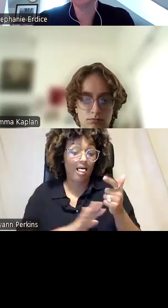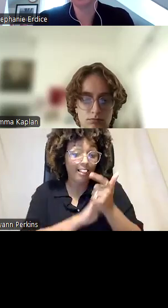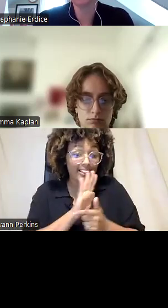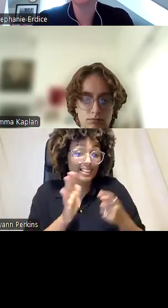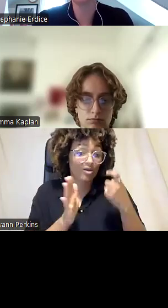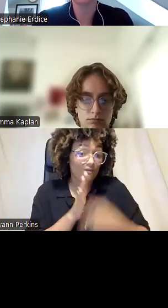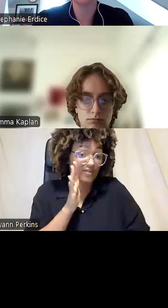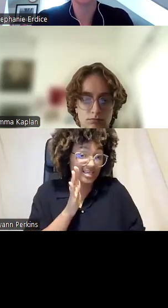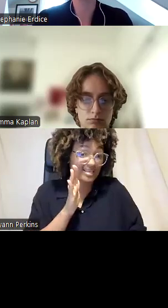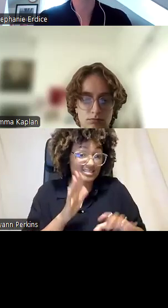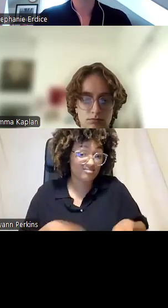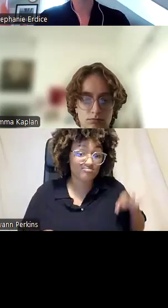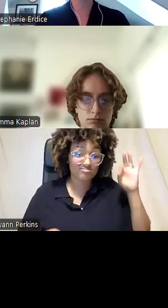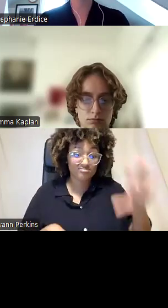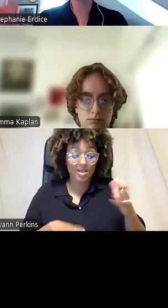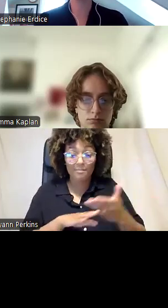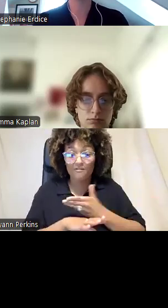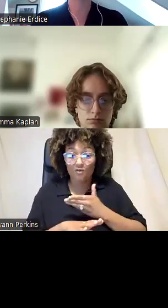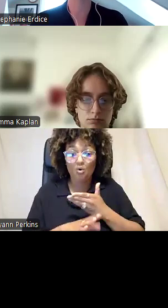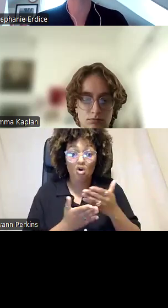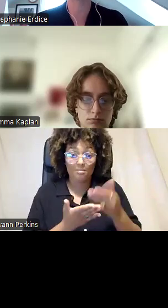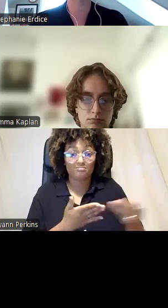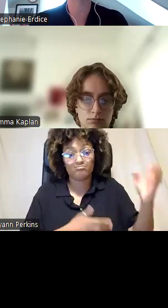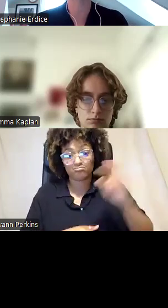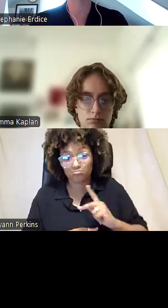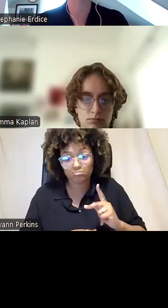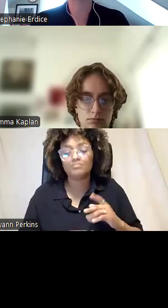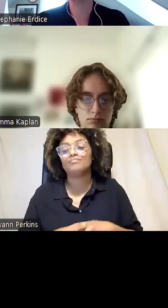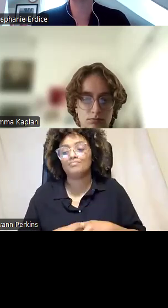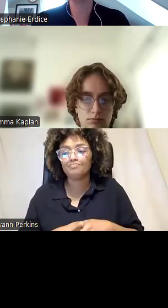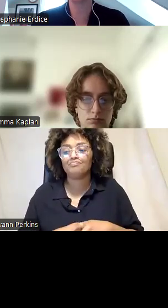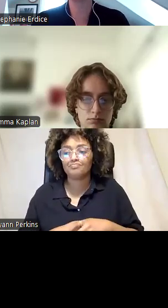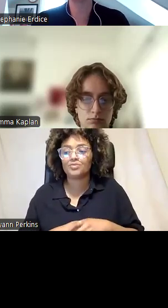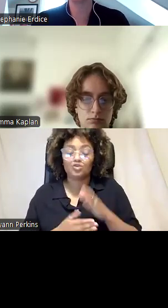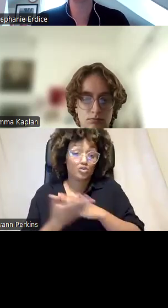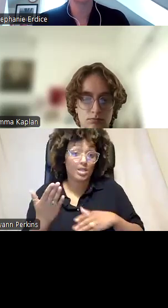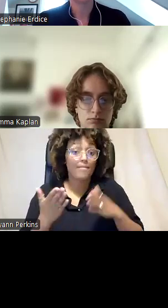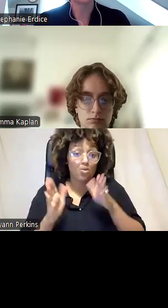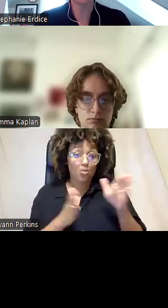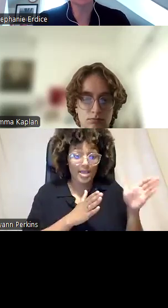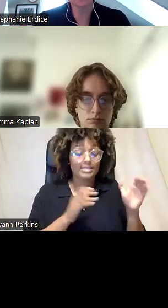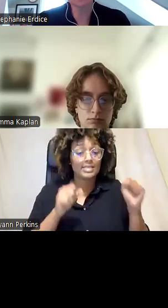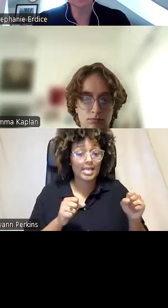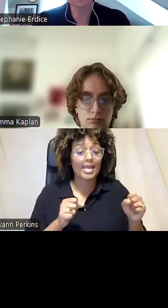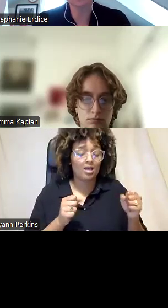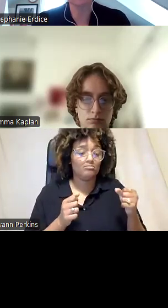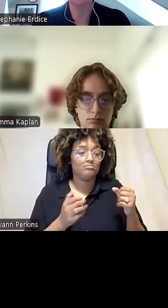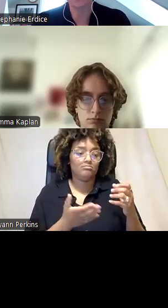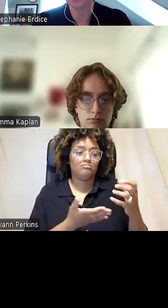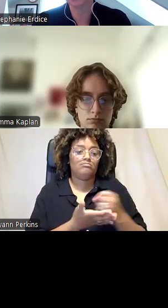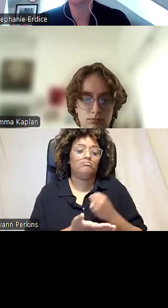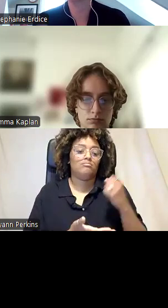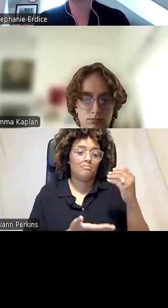before they might be getting reimbursed? So we're going to talk about some of the ways that they can recoup some financial funds, but sometimes that